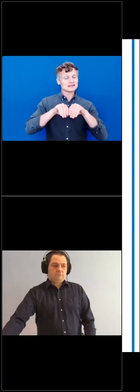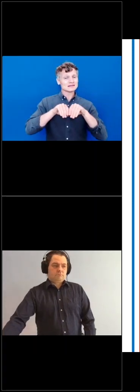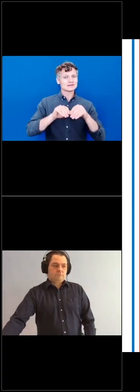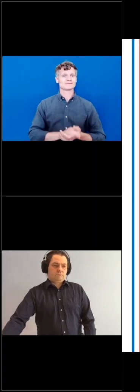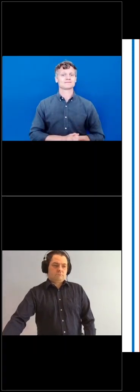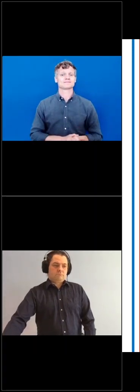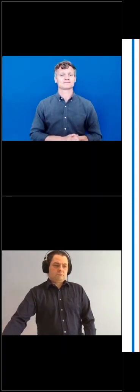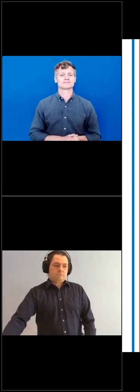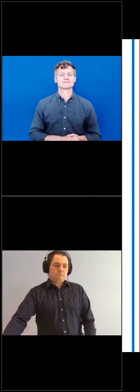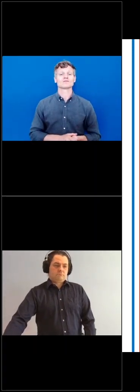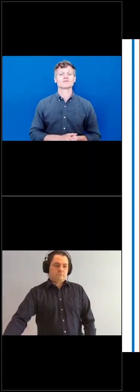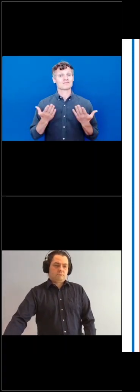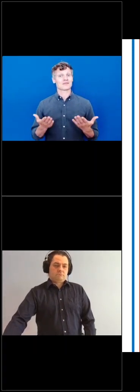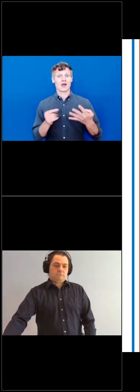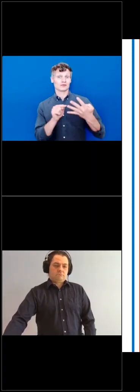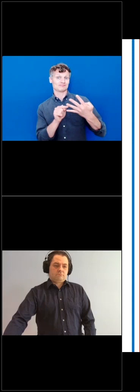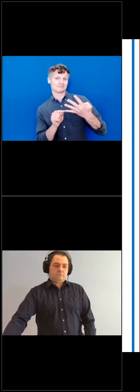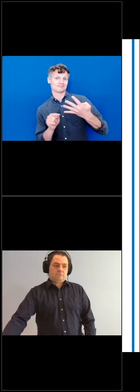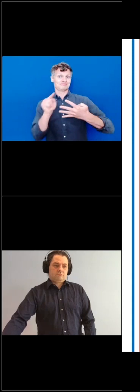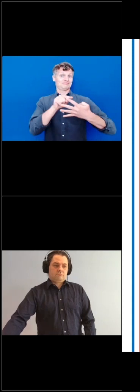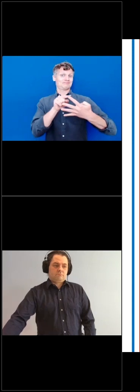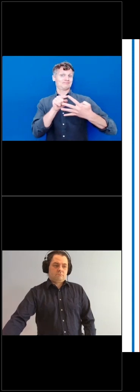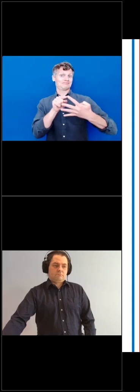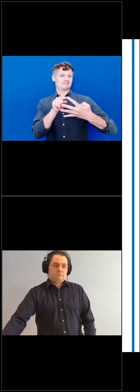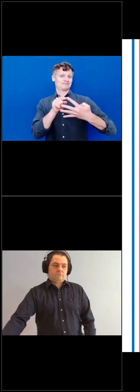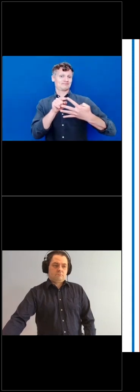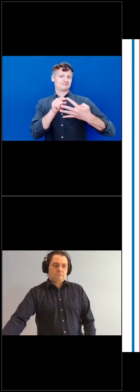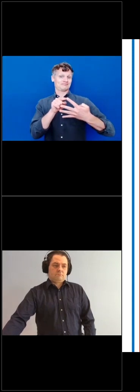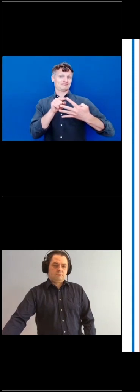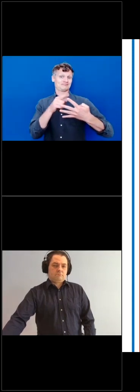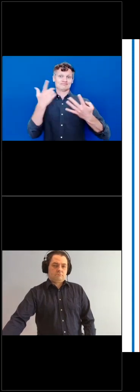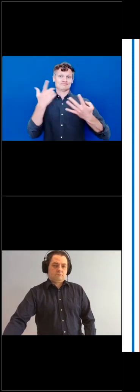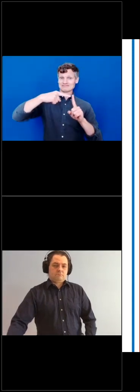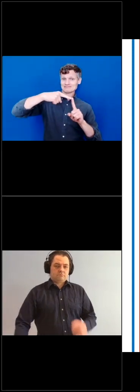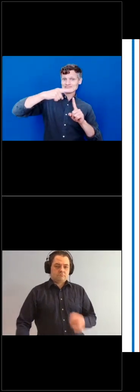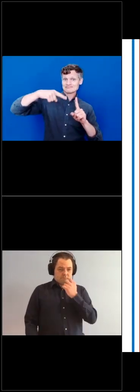the first key consideration, next slide.